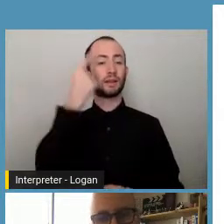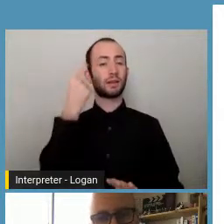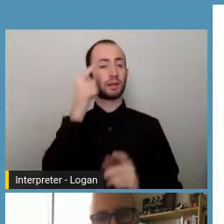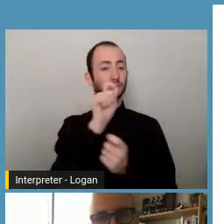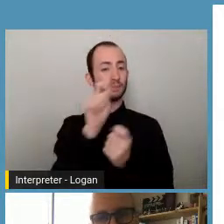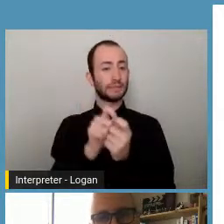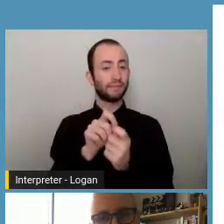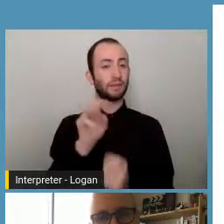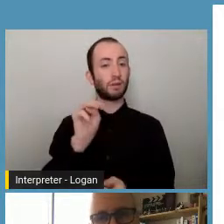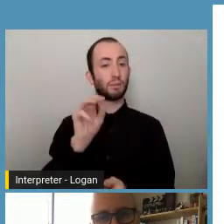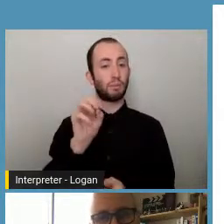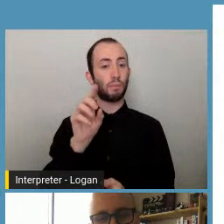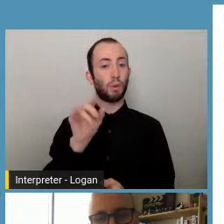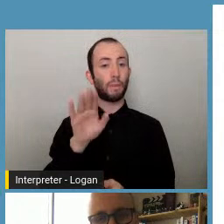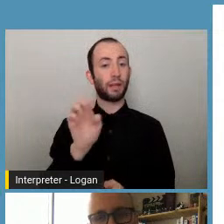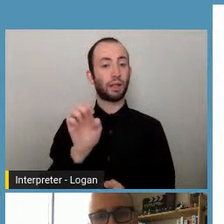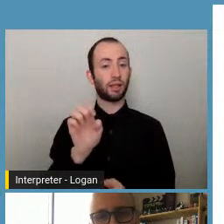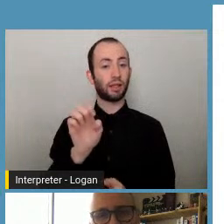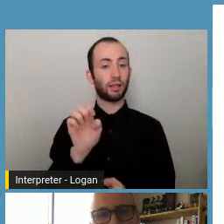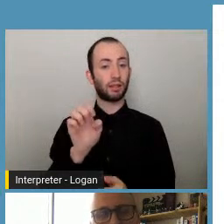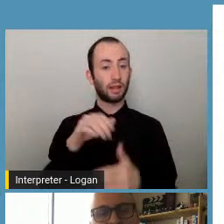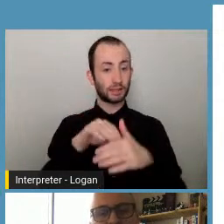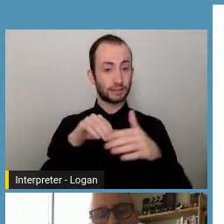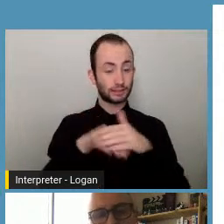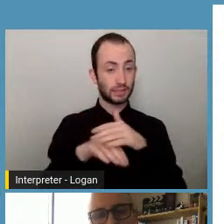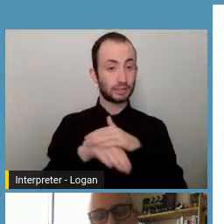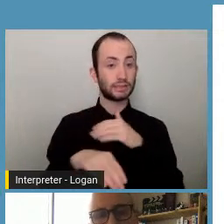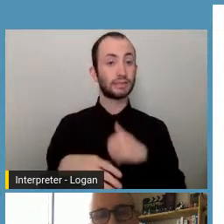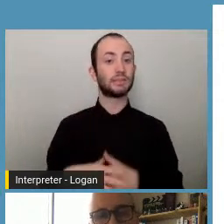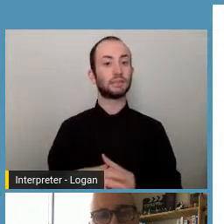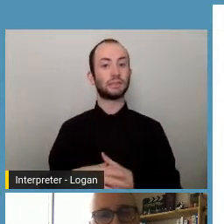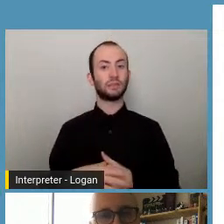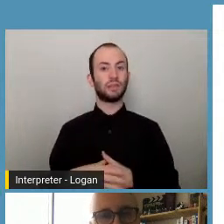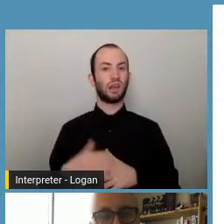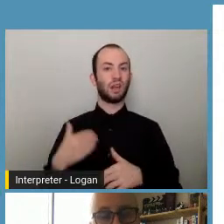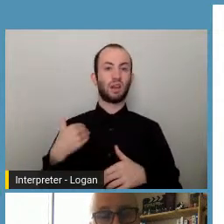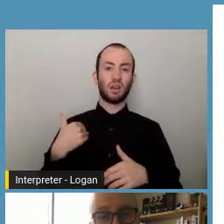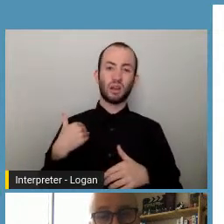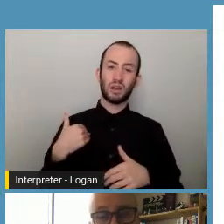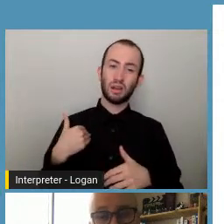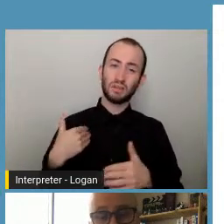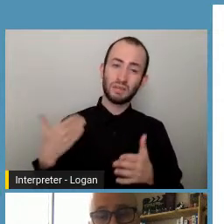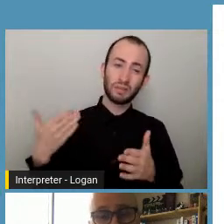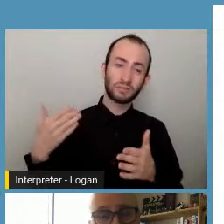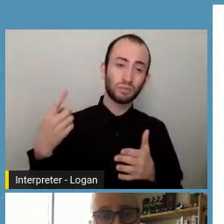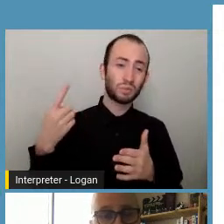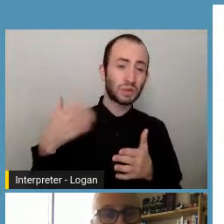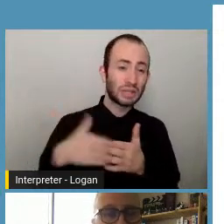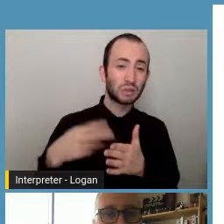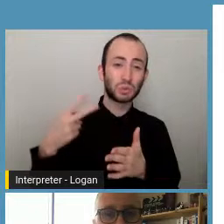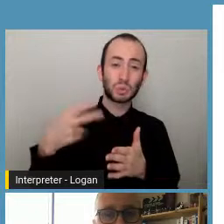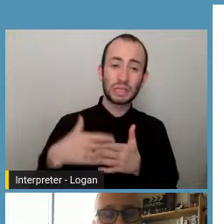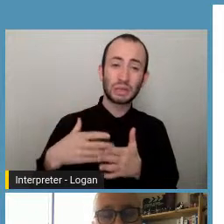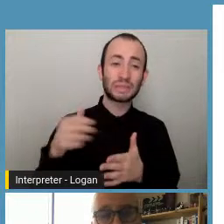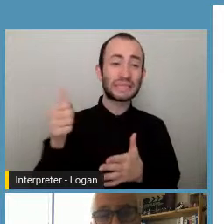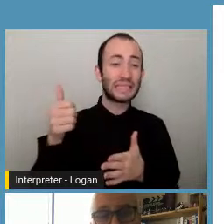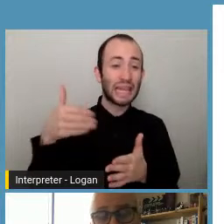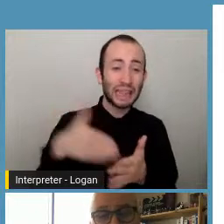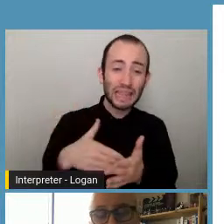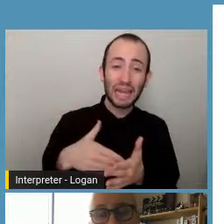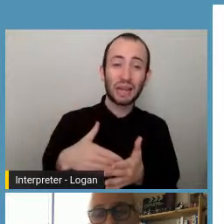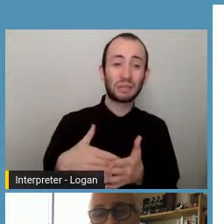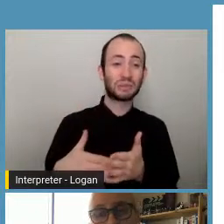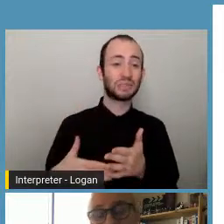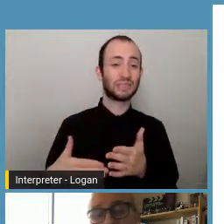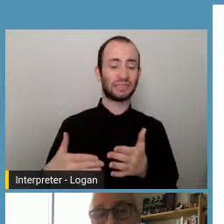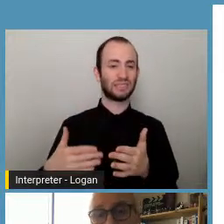mobile, we like to say there's tens of thousands of dollars of assistive technology that's built into every iPhone right now. And